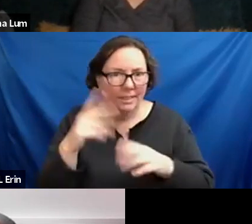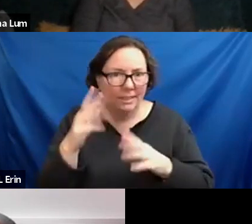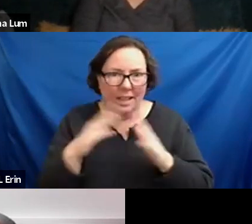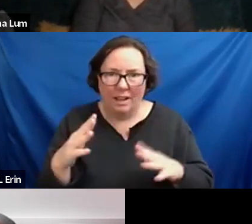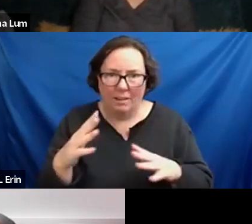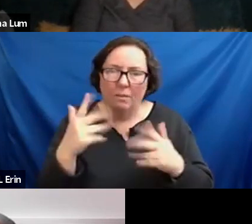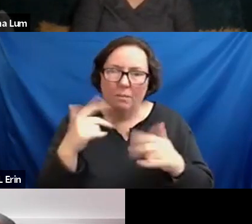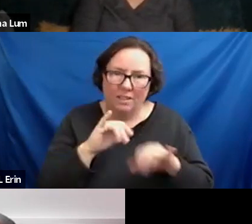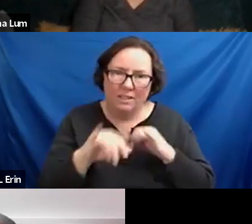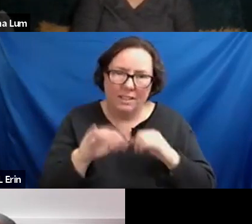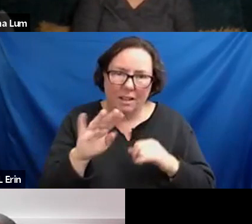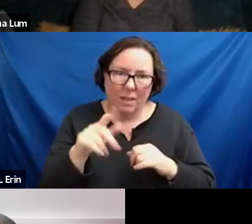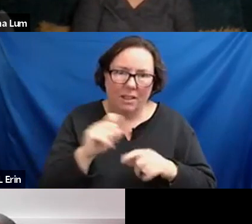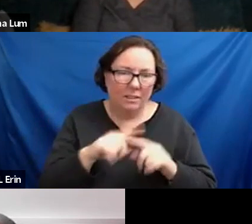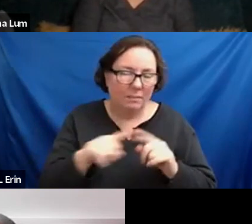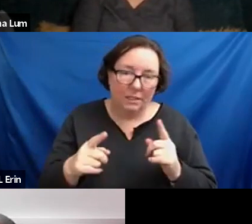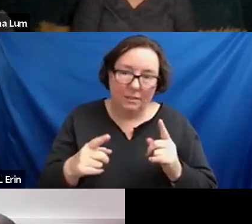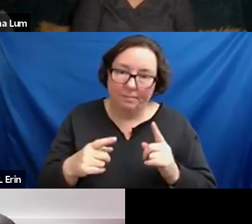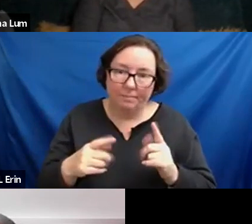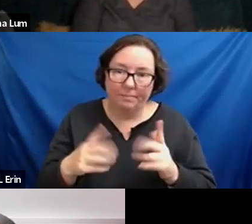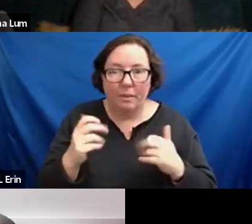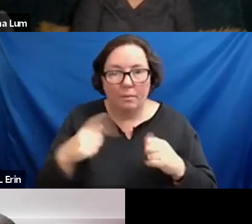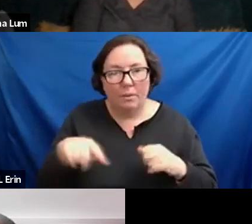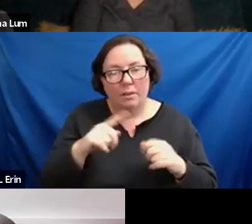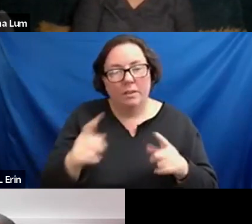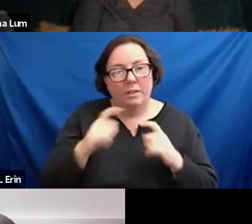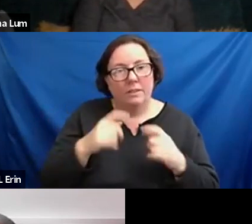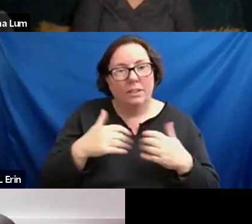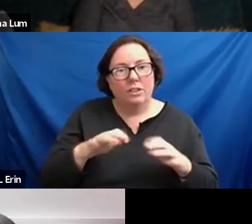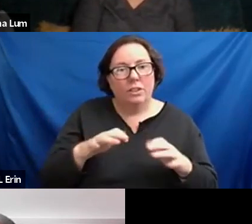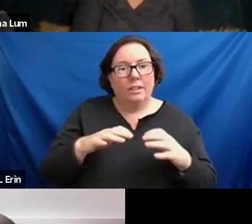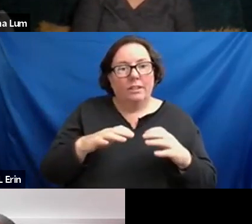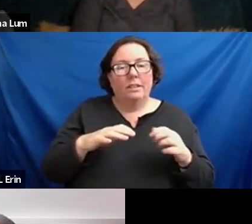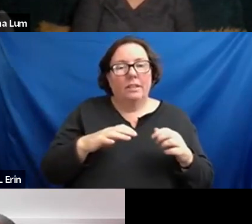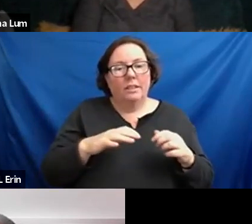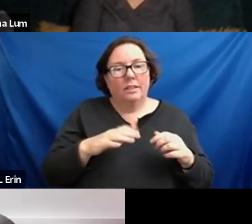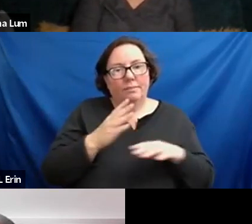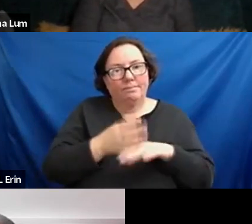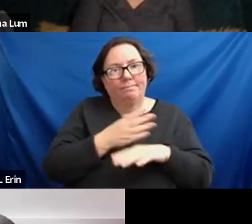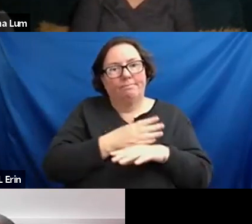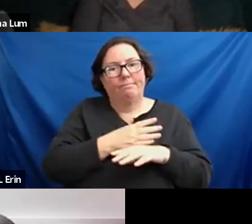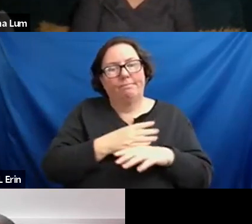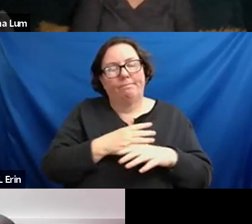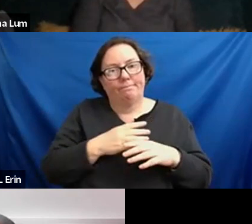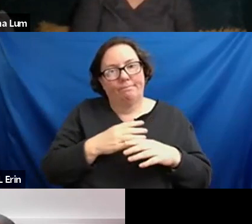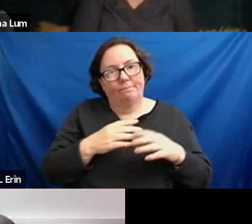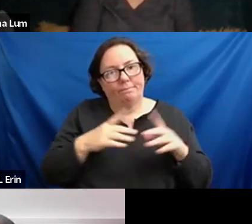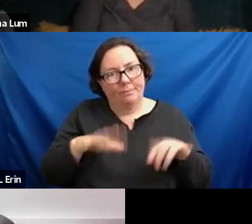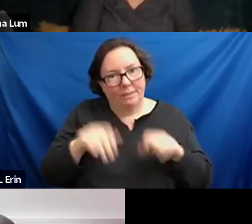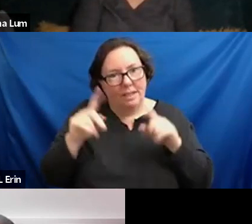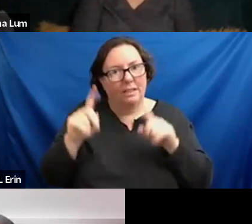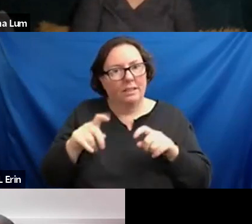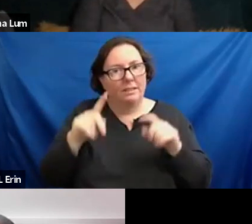stay in BLS, but we really want you give us a chance to let the boy to take an exam,